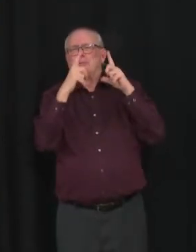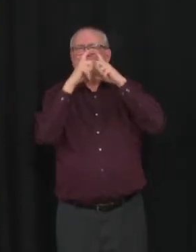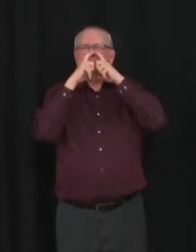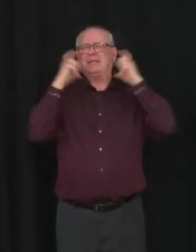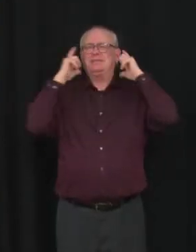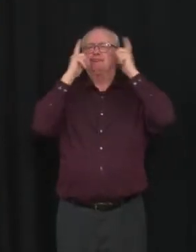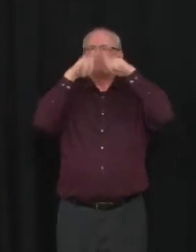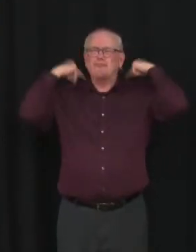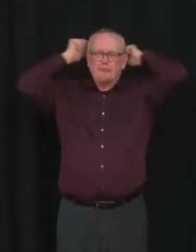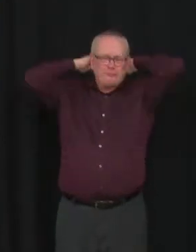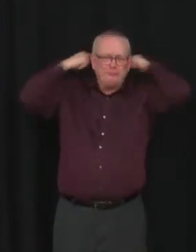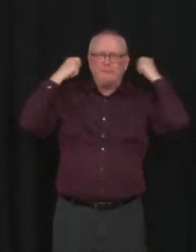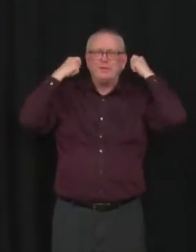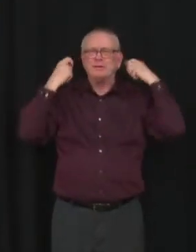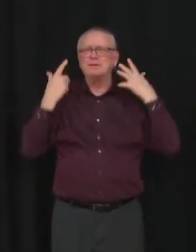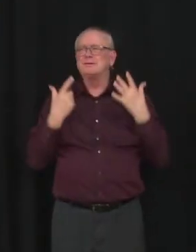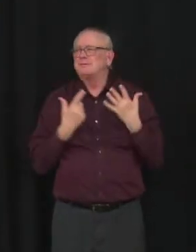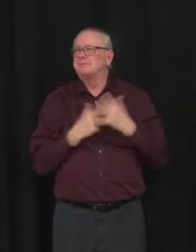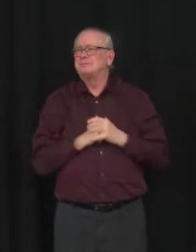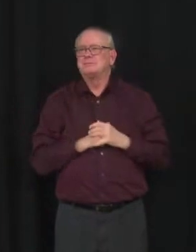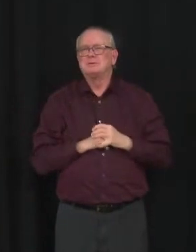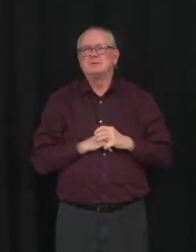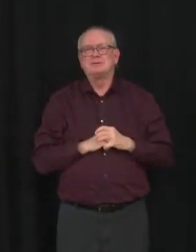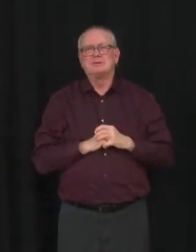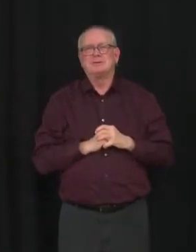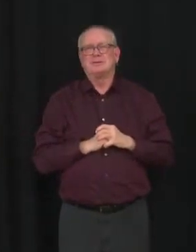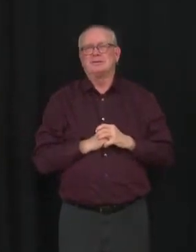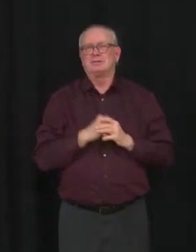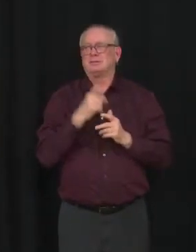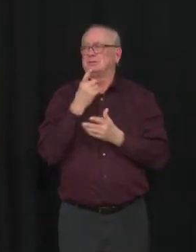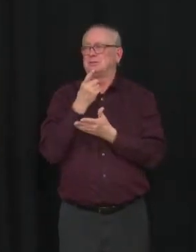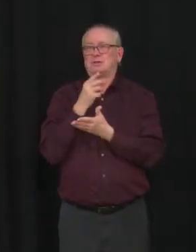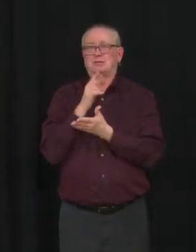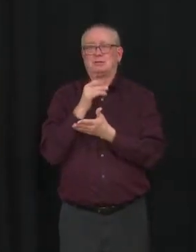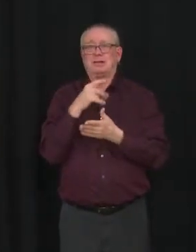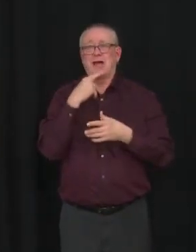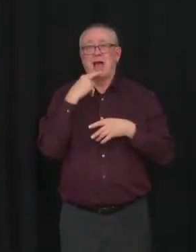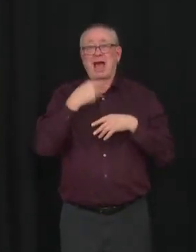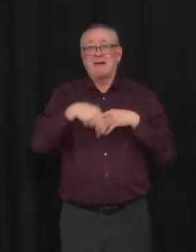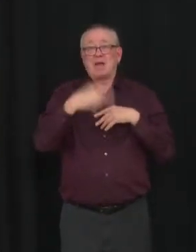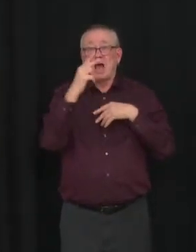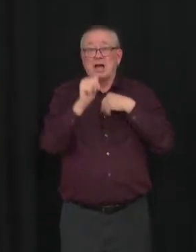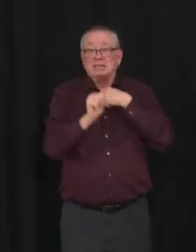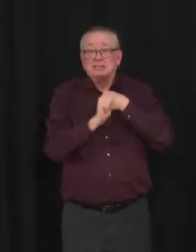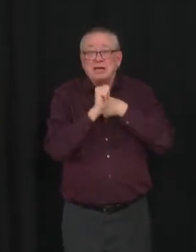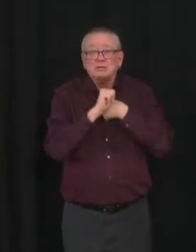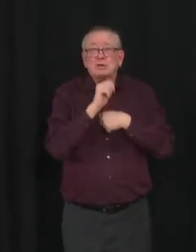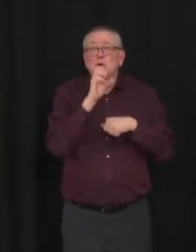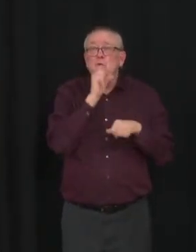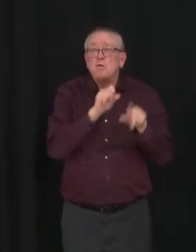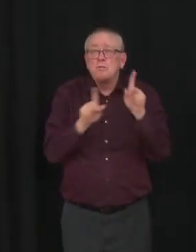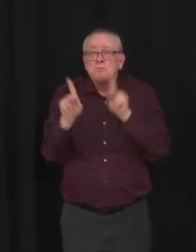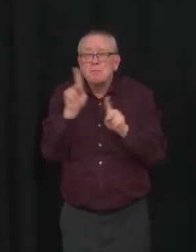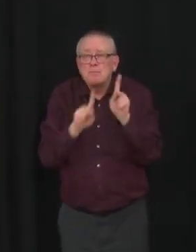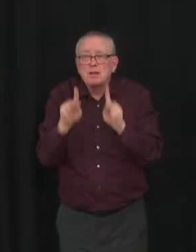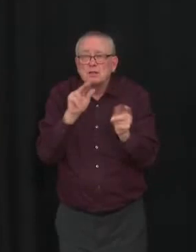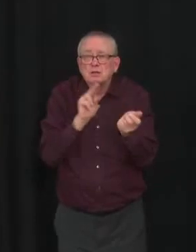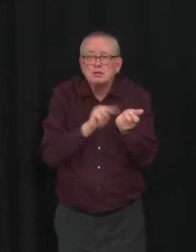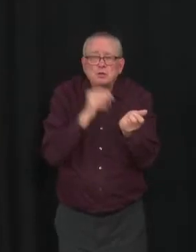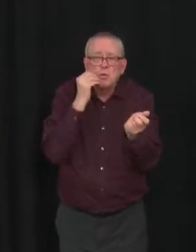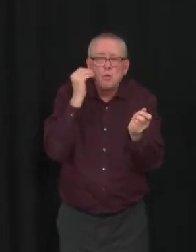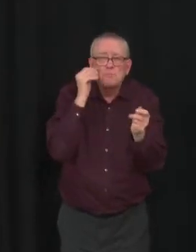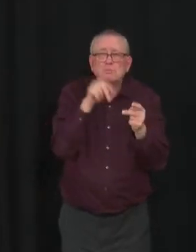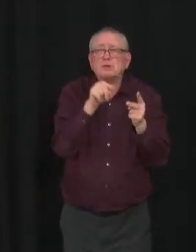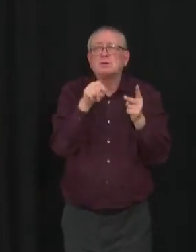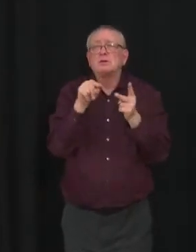So we do have requirements in high-risk settings, such as continuing care and acute care. People must wear a medical